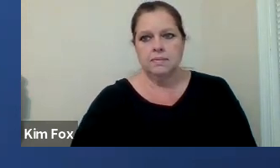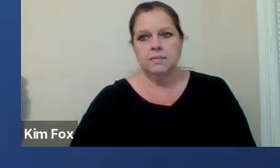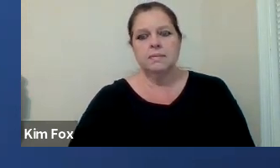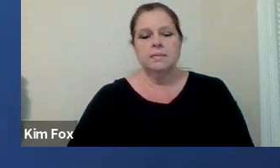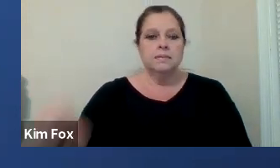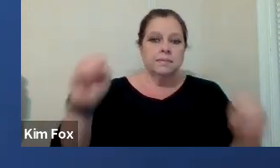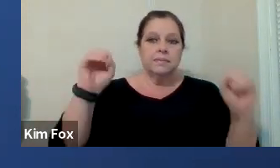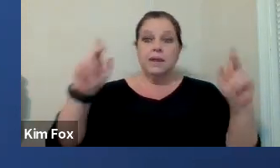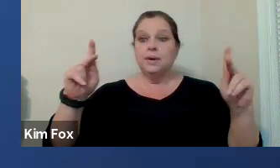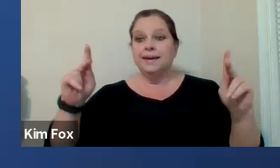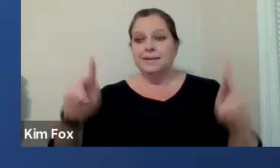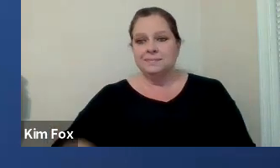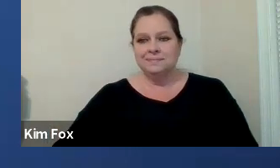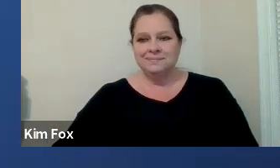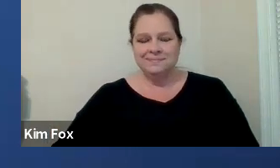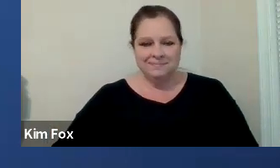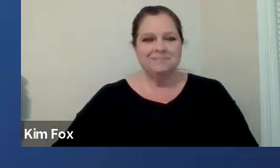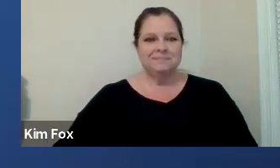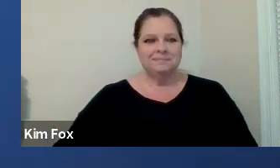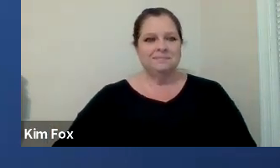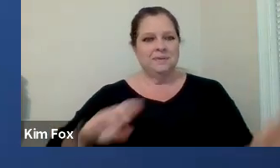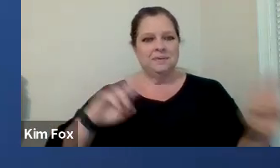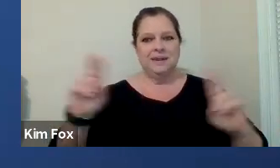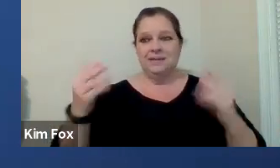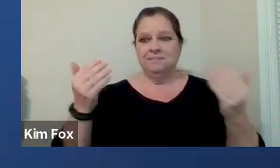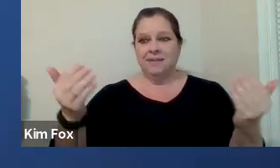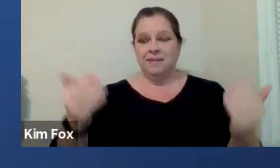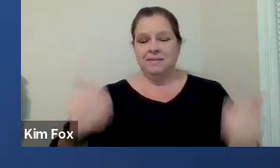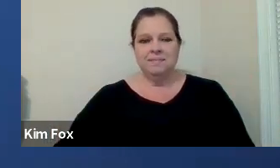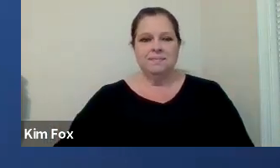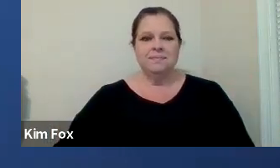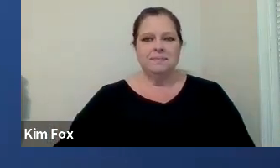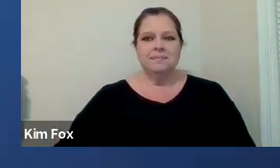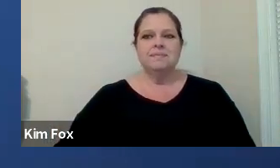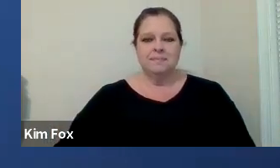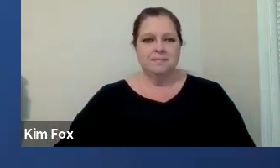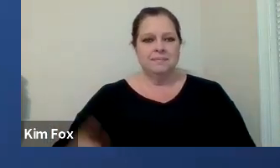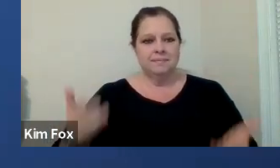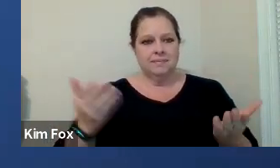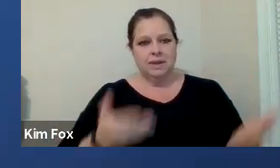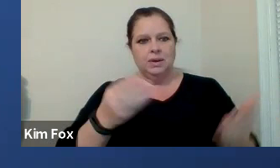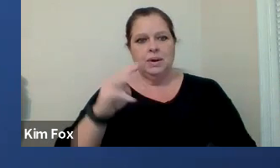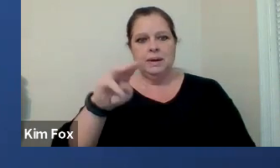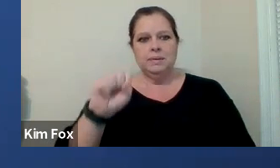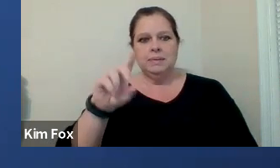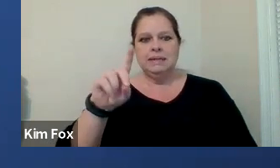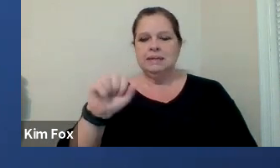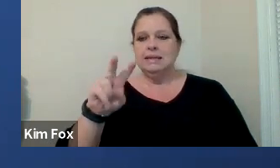Okay. Looks like we're good to go now. All right, go ahead, Mrs. Davila, whenever you're